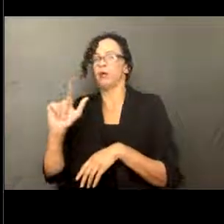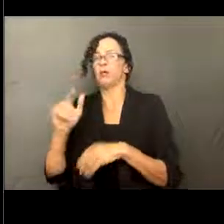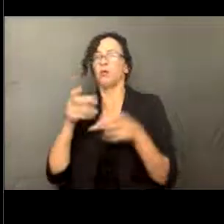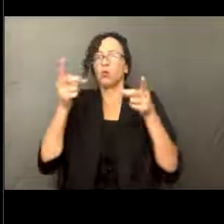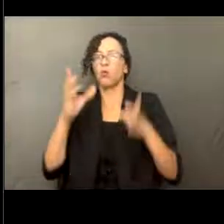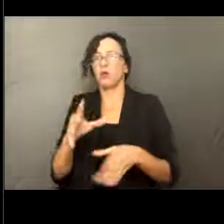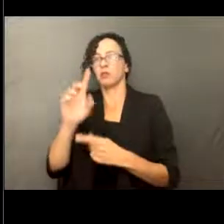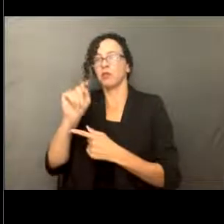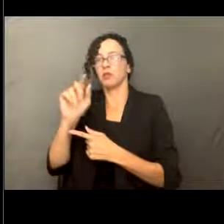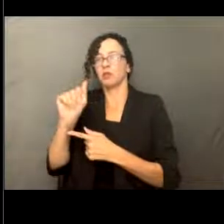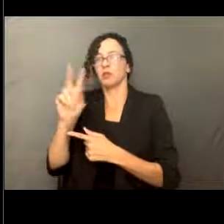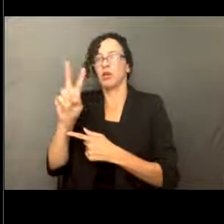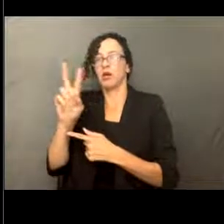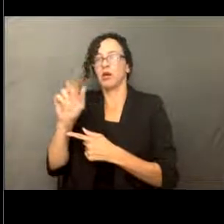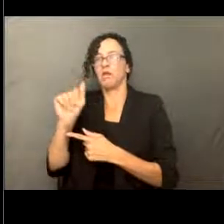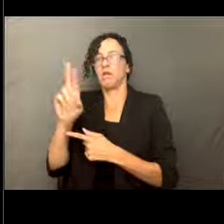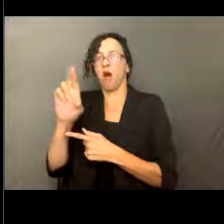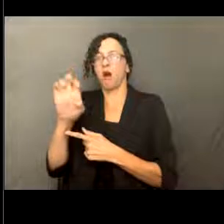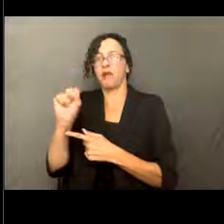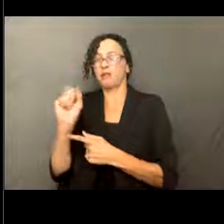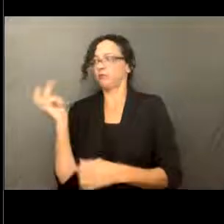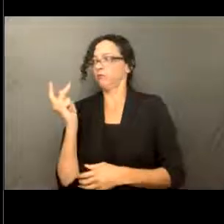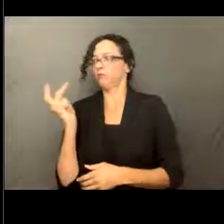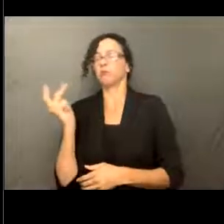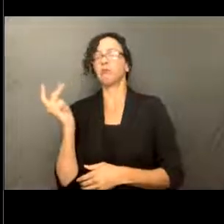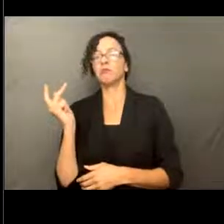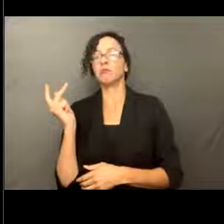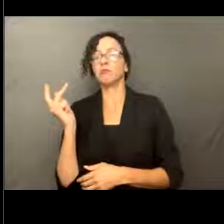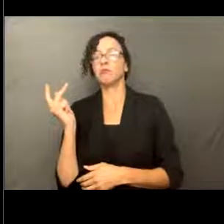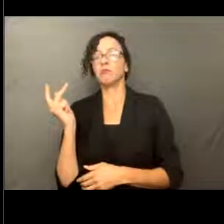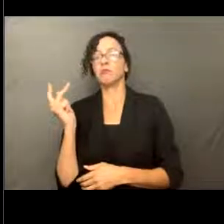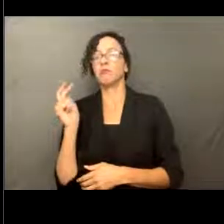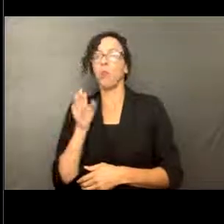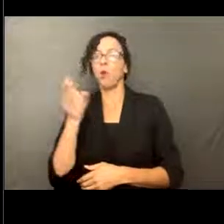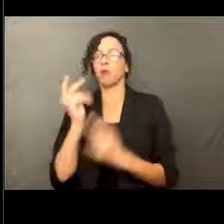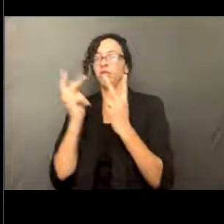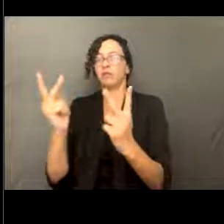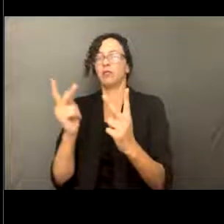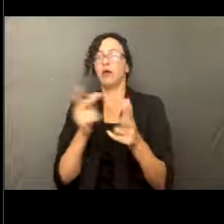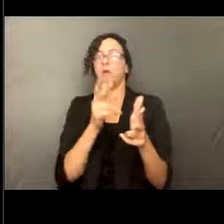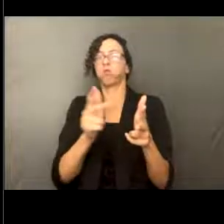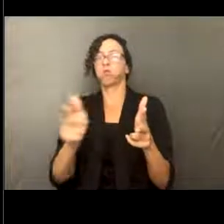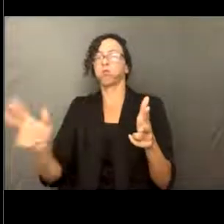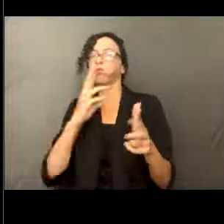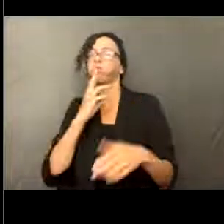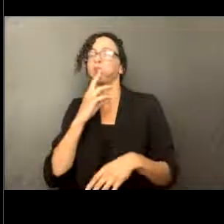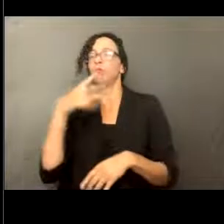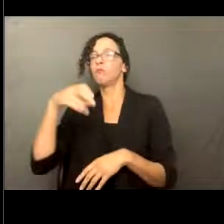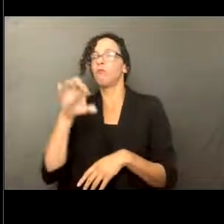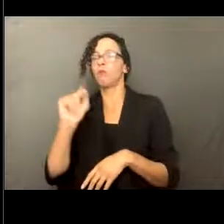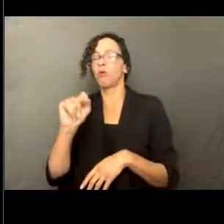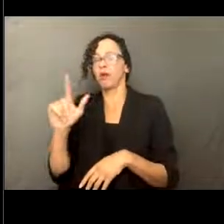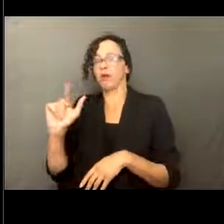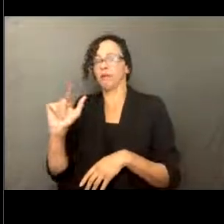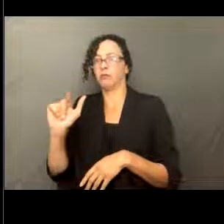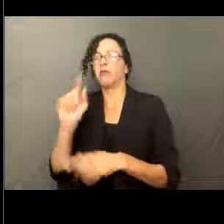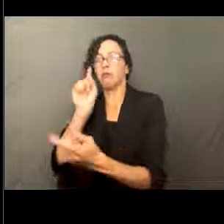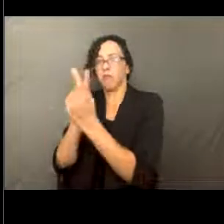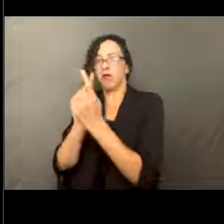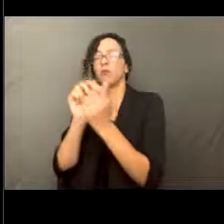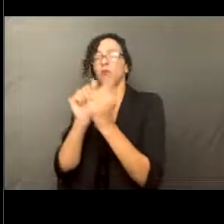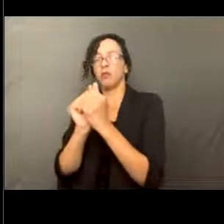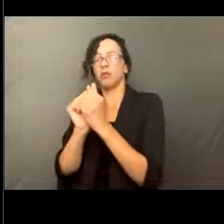I were at the Port of Los Angeles visiting with the FRA administrator, Amit Bose, right